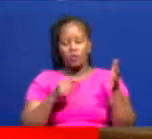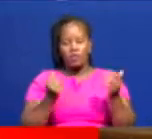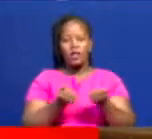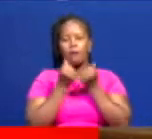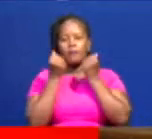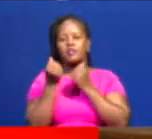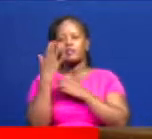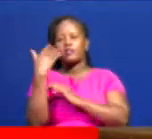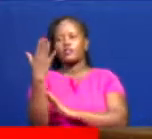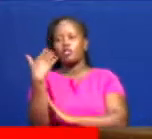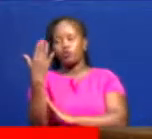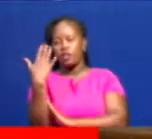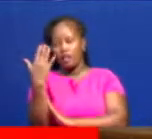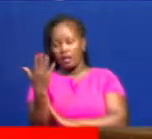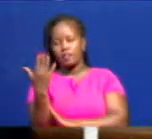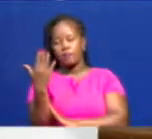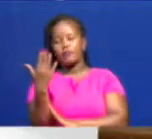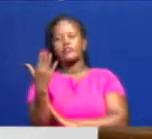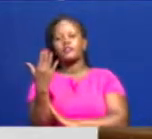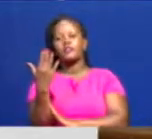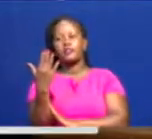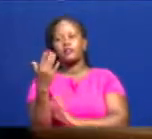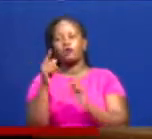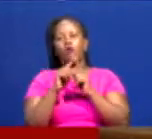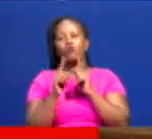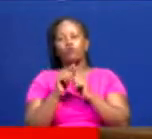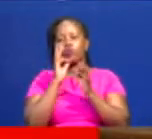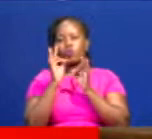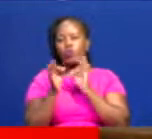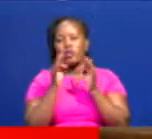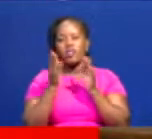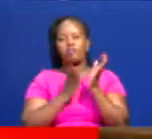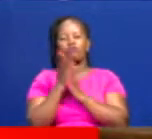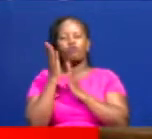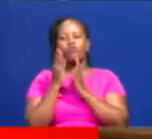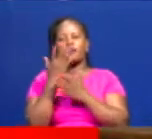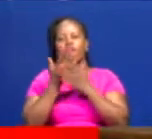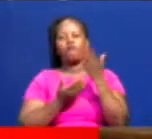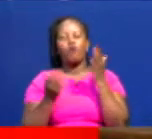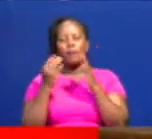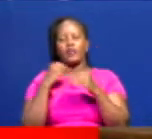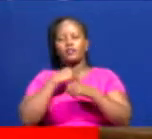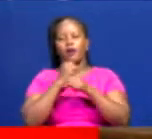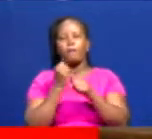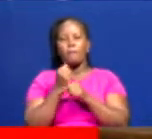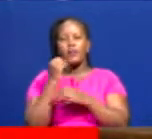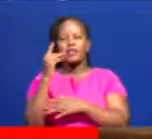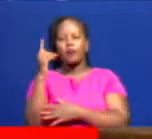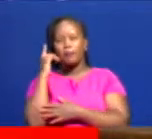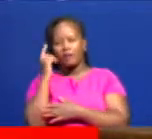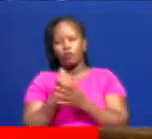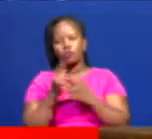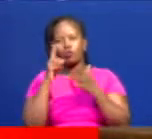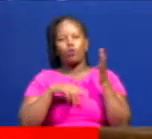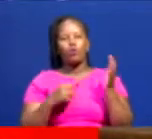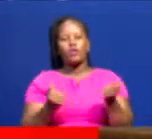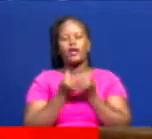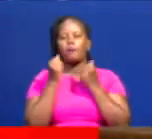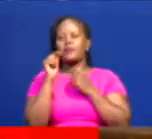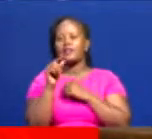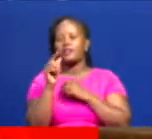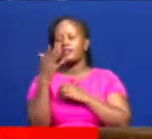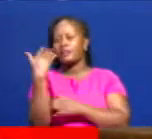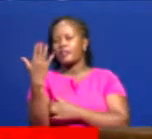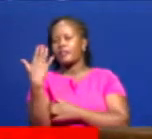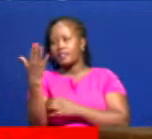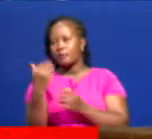document titled Revenue Estimate of Revenues, although it was not in the format that the law prescribes, what happened to that document?